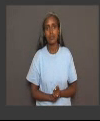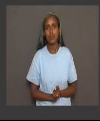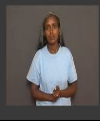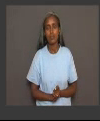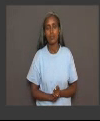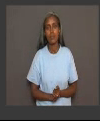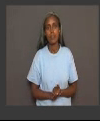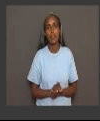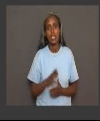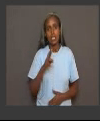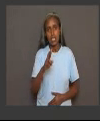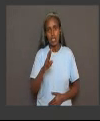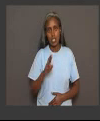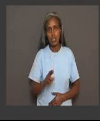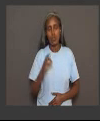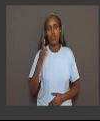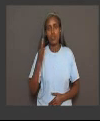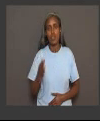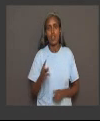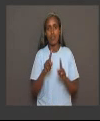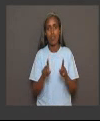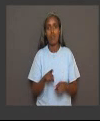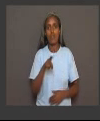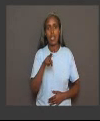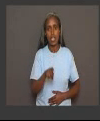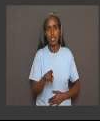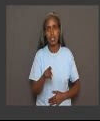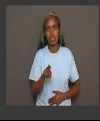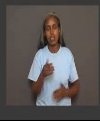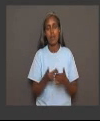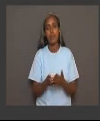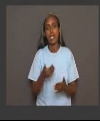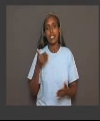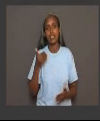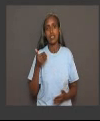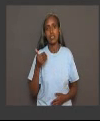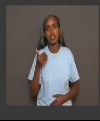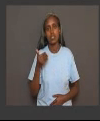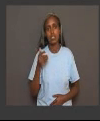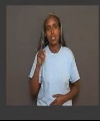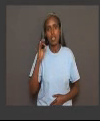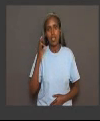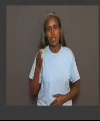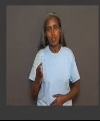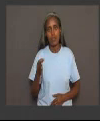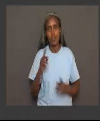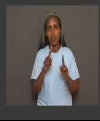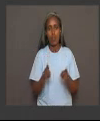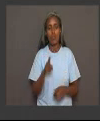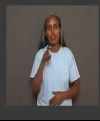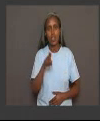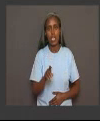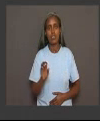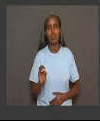The ratio f of x minus f of